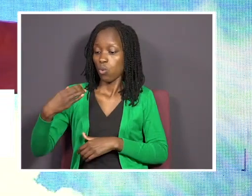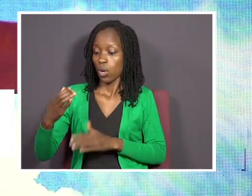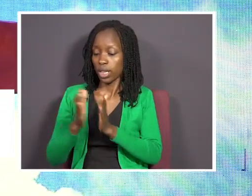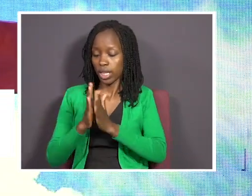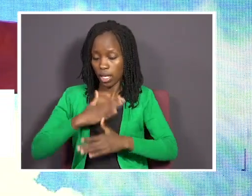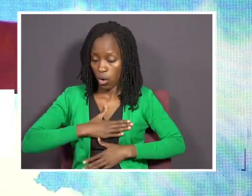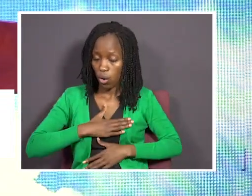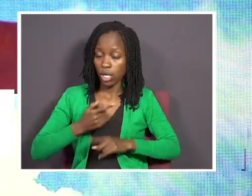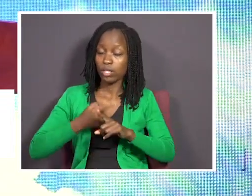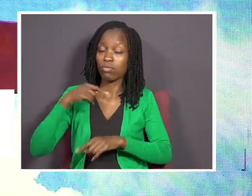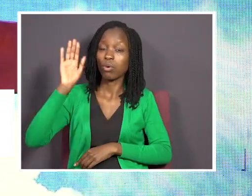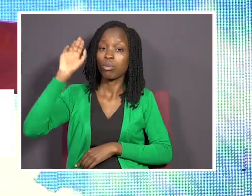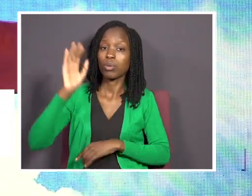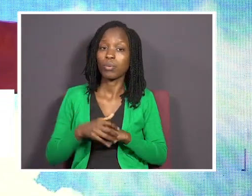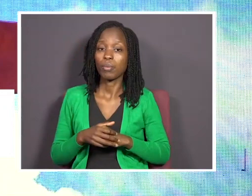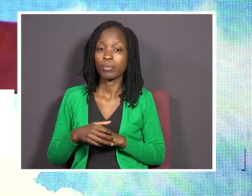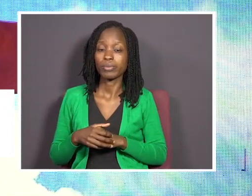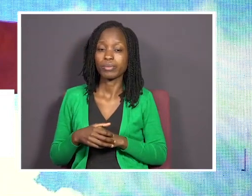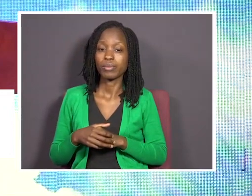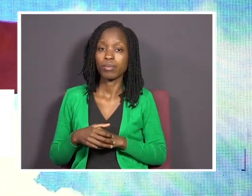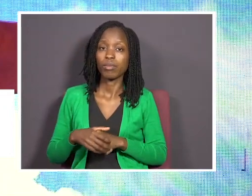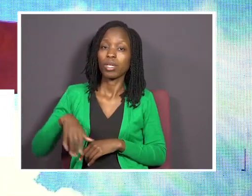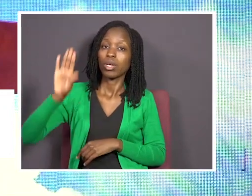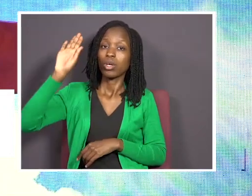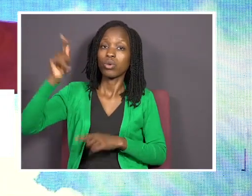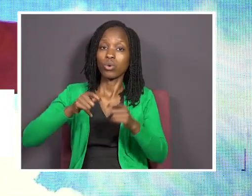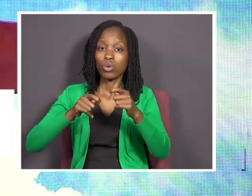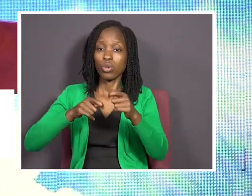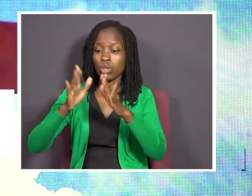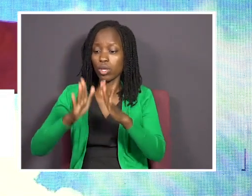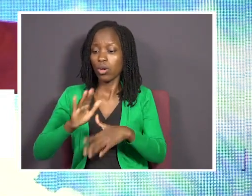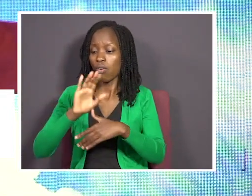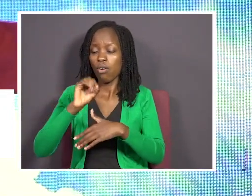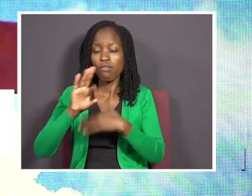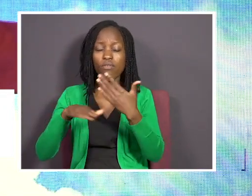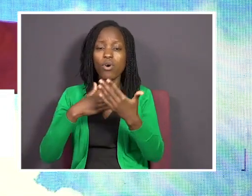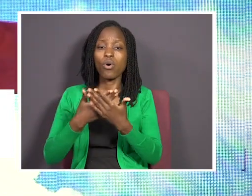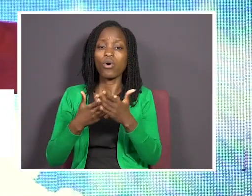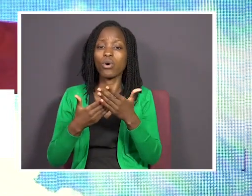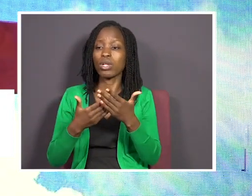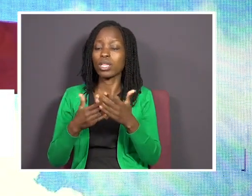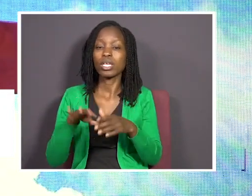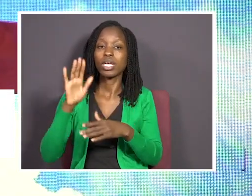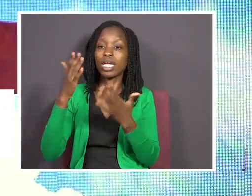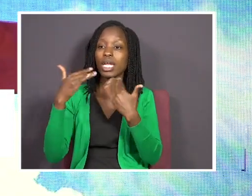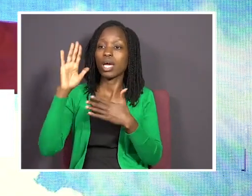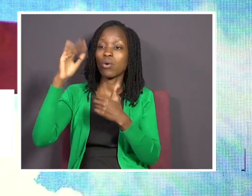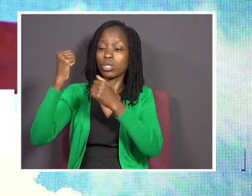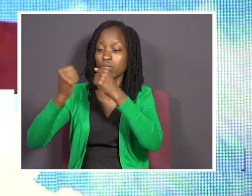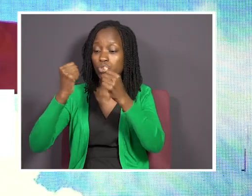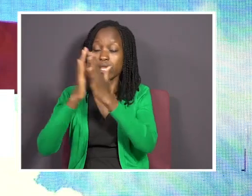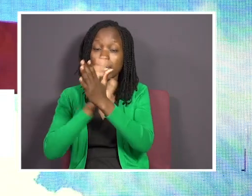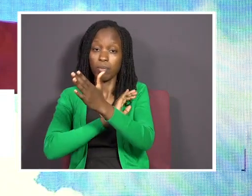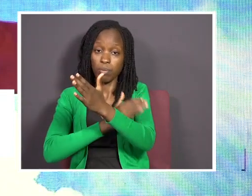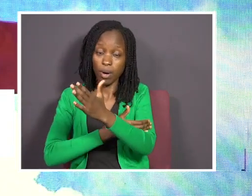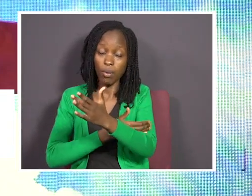and honor come from you. You are the ruler of all things. In your hands are strength and